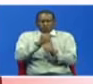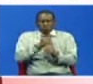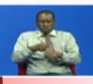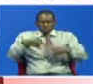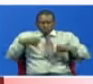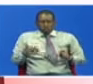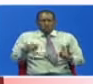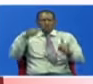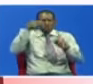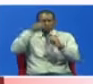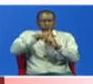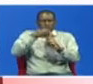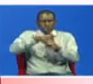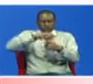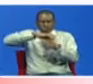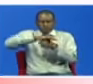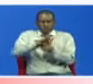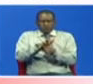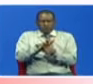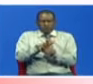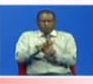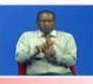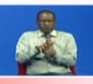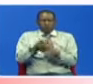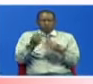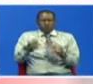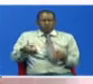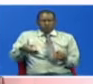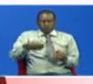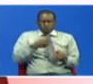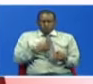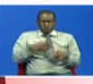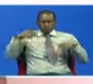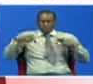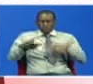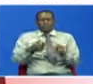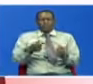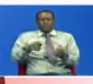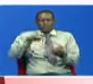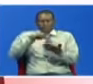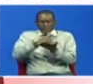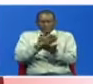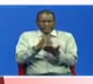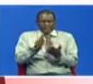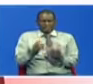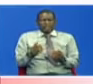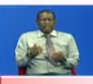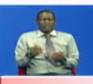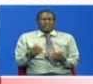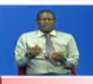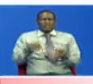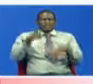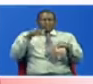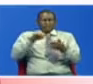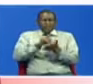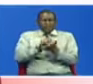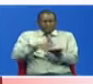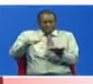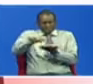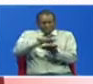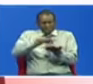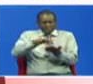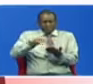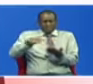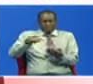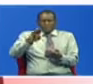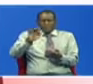fight COVID-19. And we have people from our sector in the that is based titanium